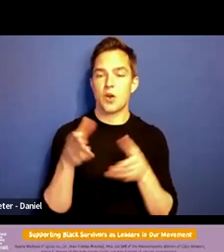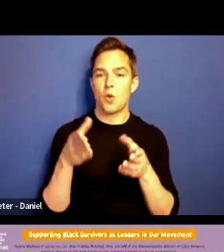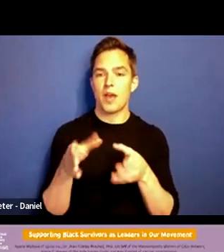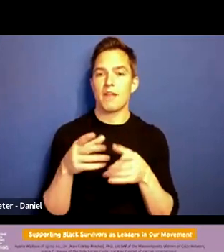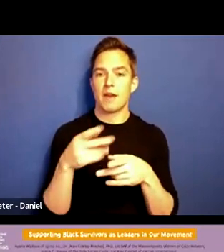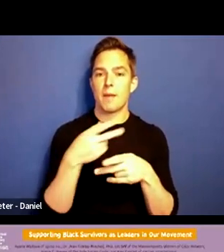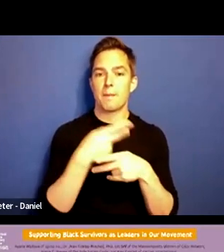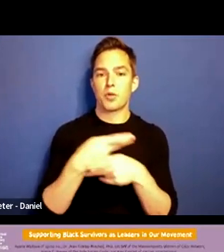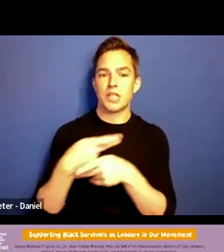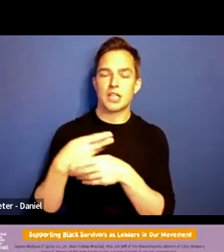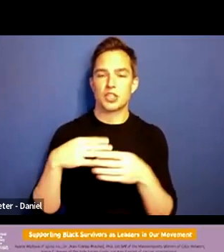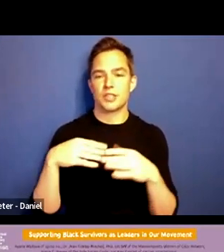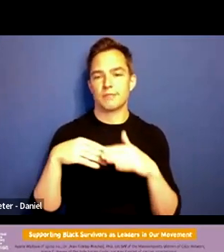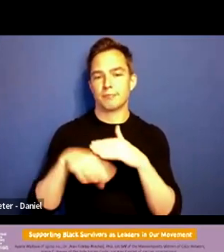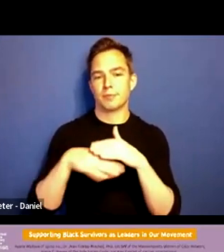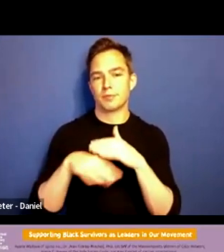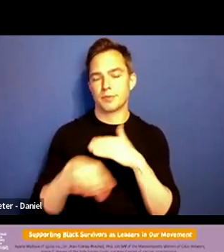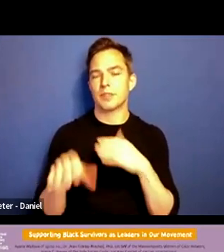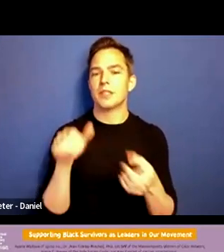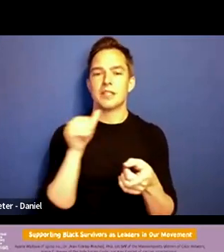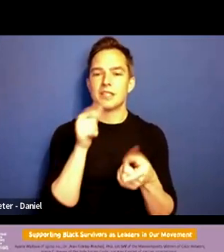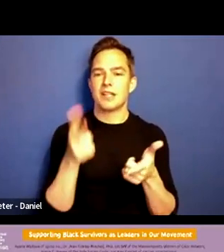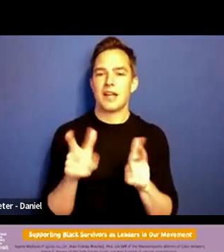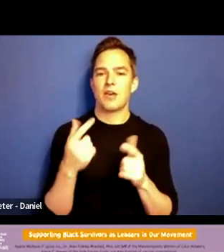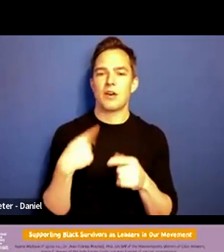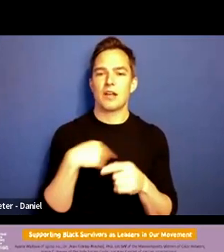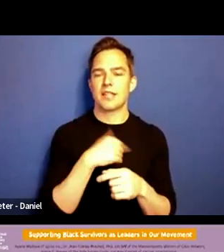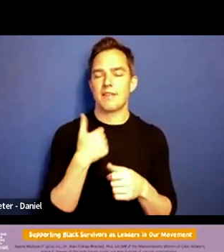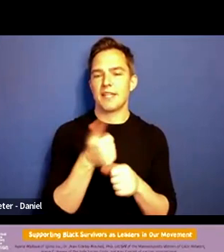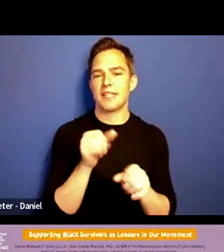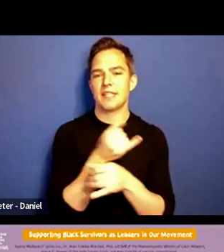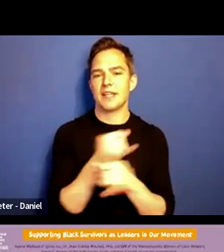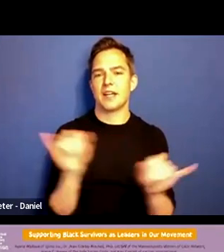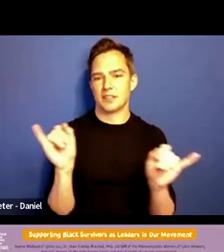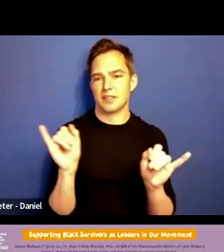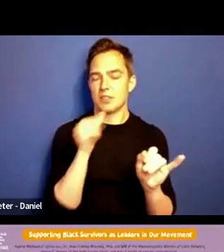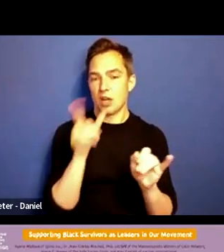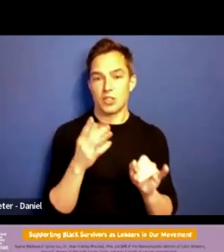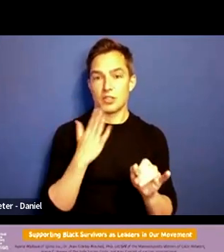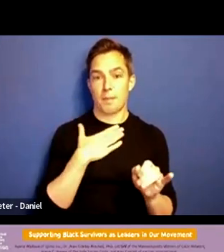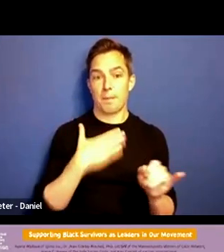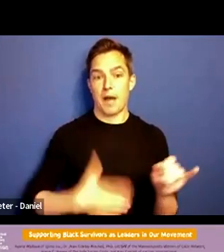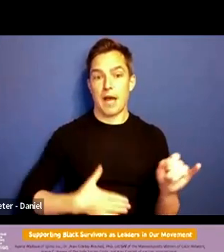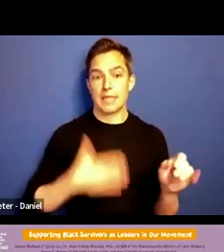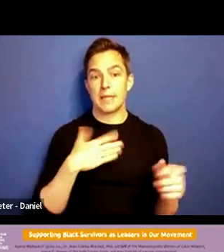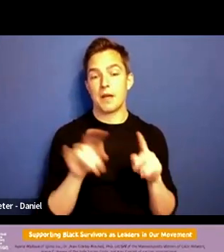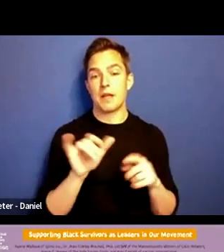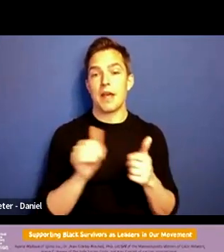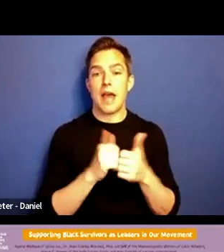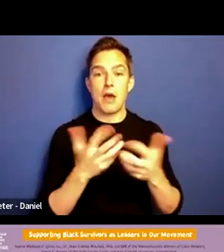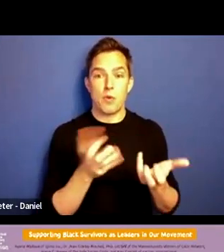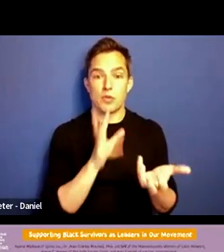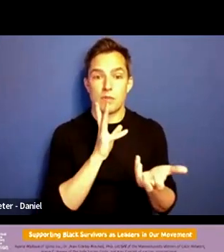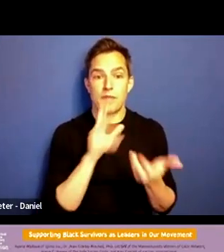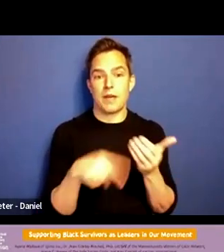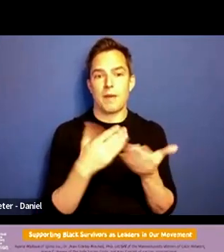in ways that did not allow us to have any autonomy, not only over our bodies, but the way that we wanted to speak about